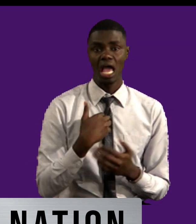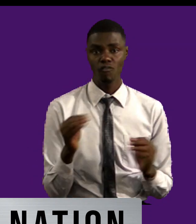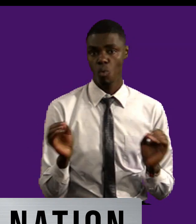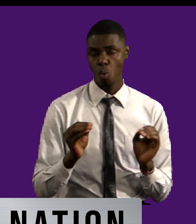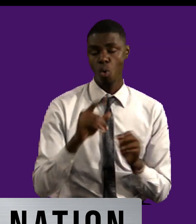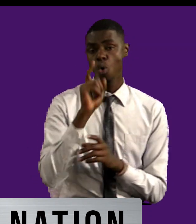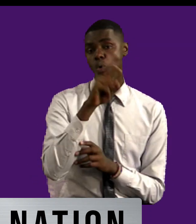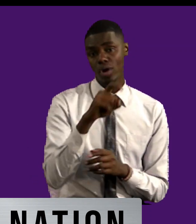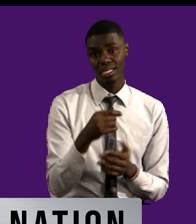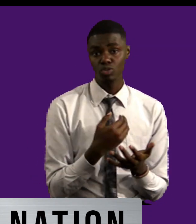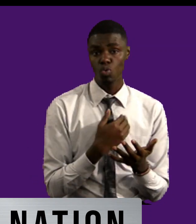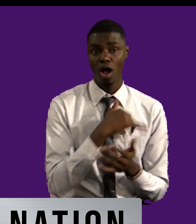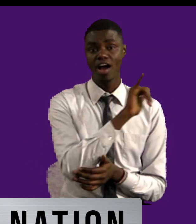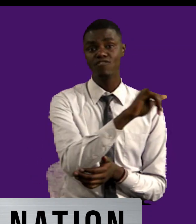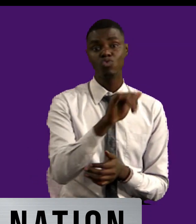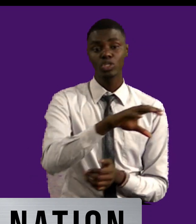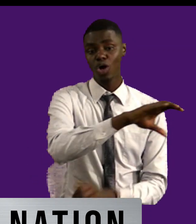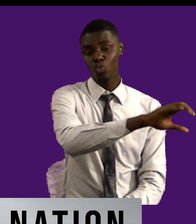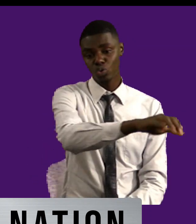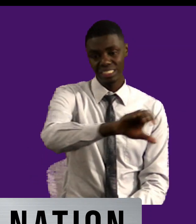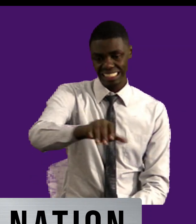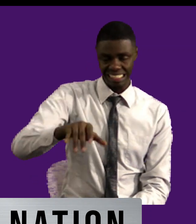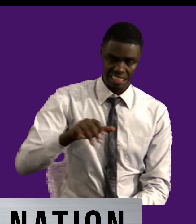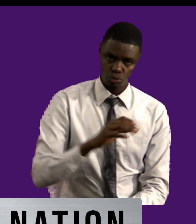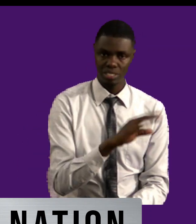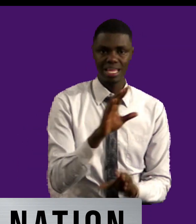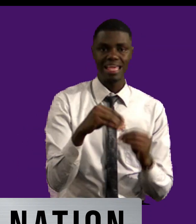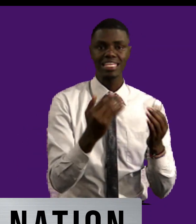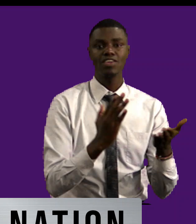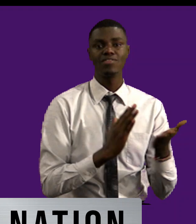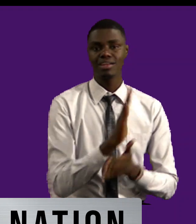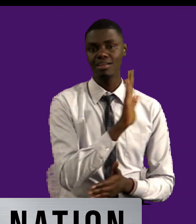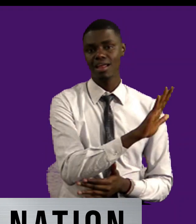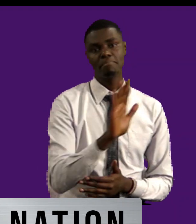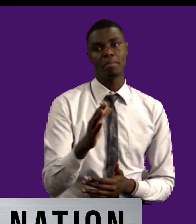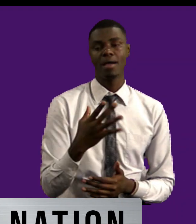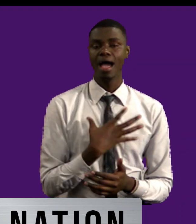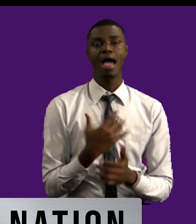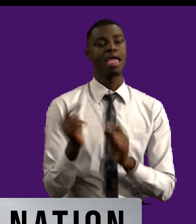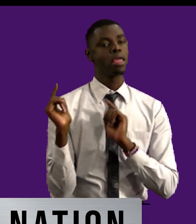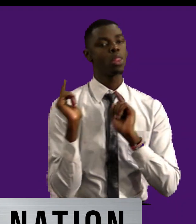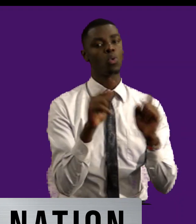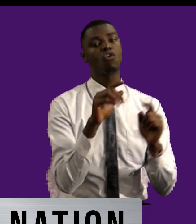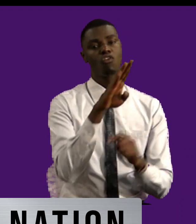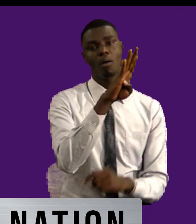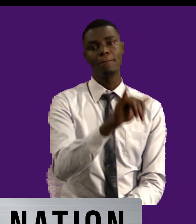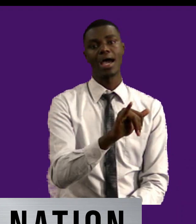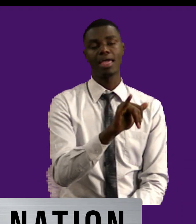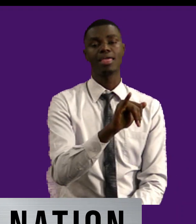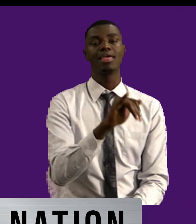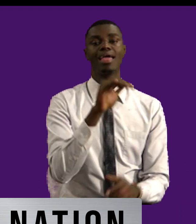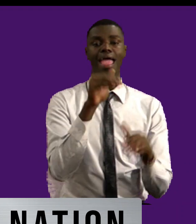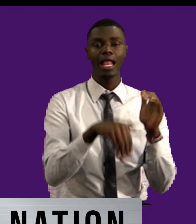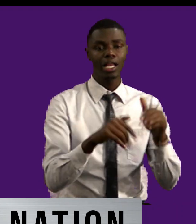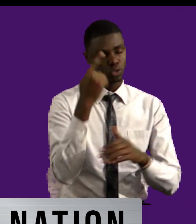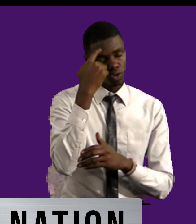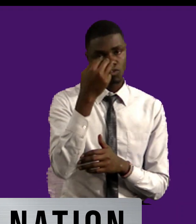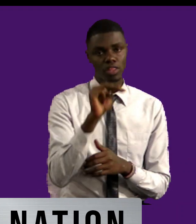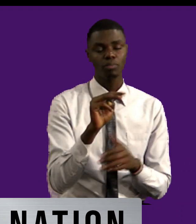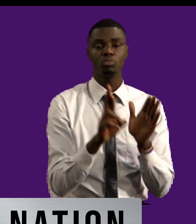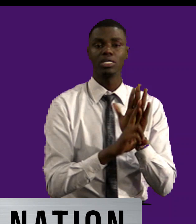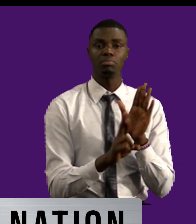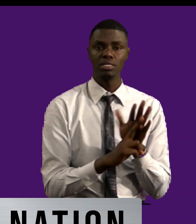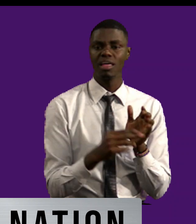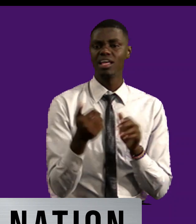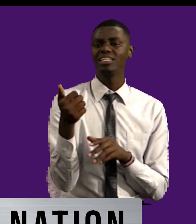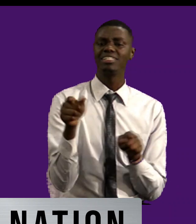We need to have those constituencies given their right and go for by-election for them to be represented